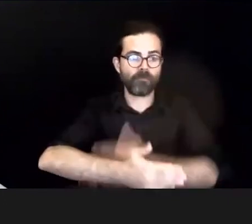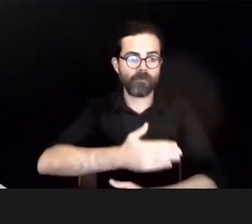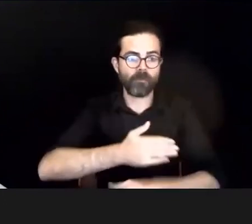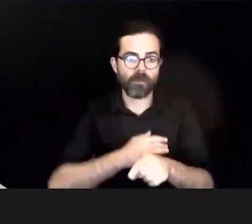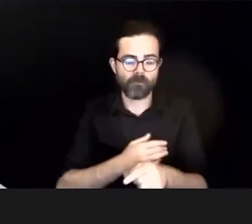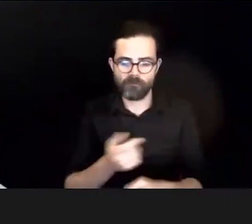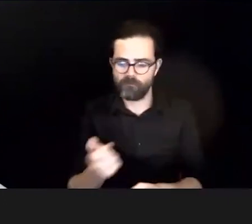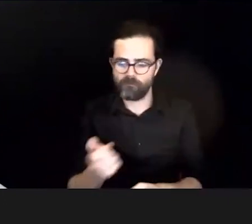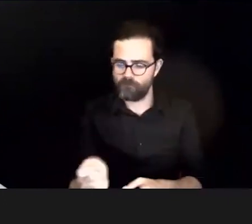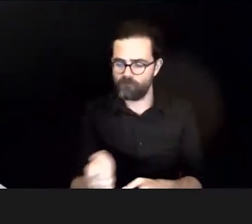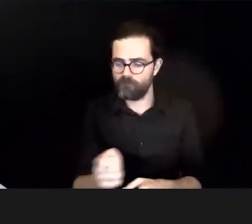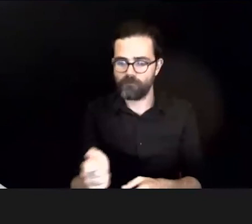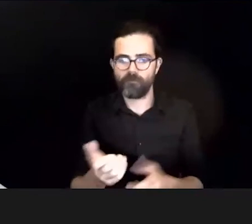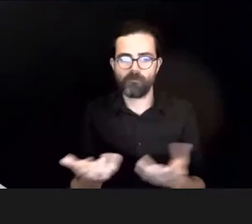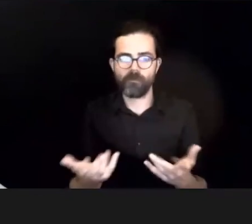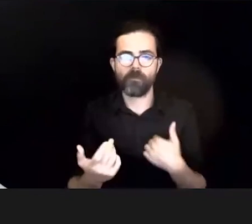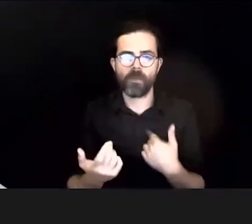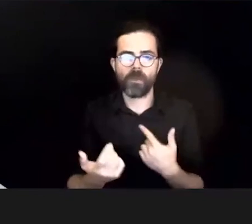need to apply force.